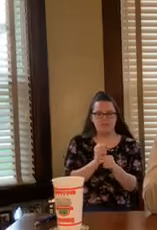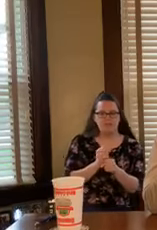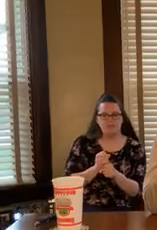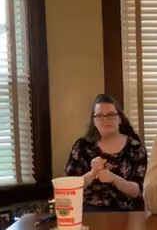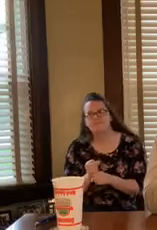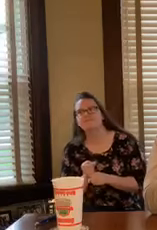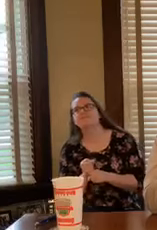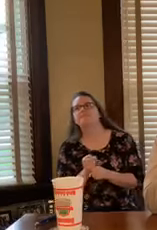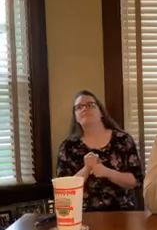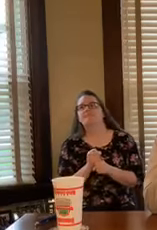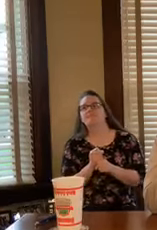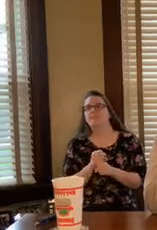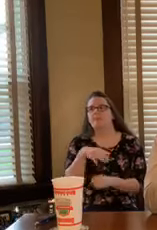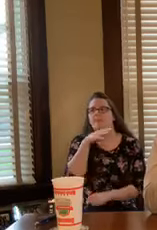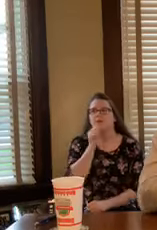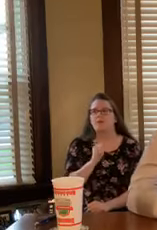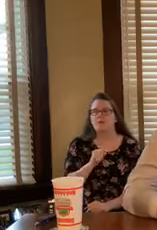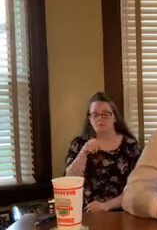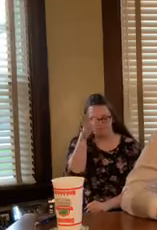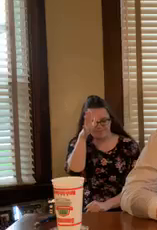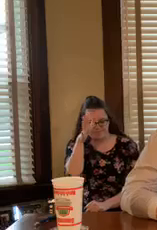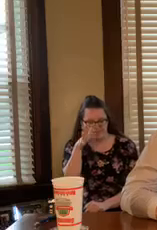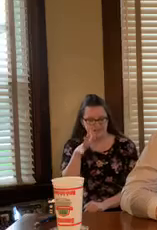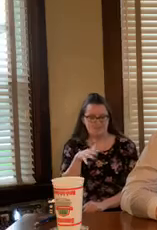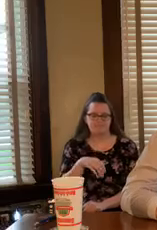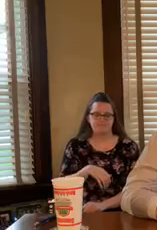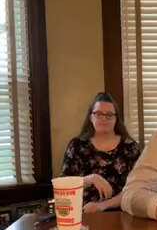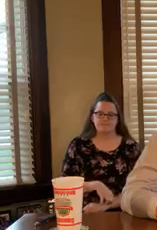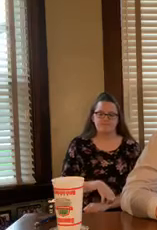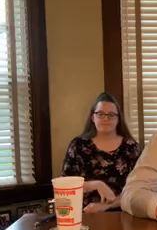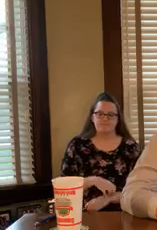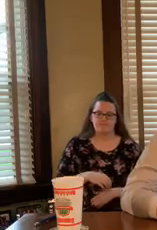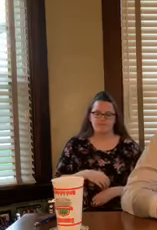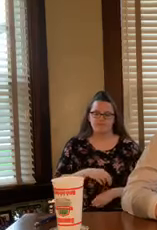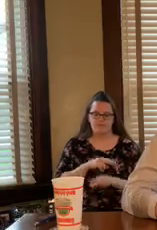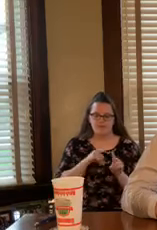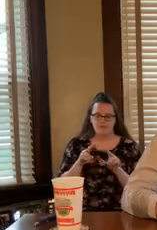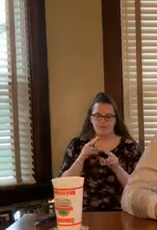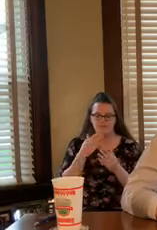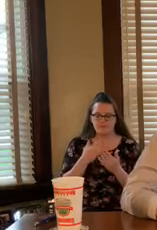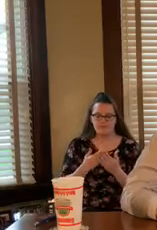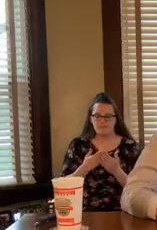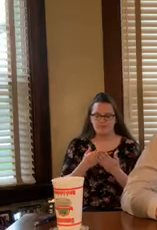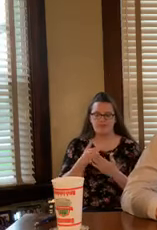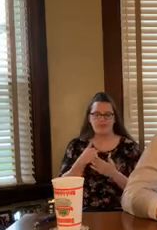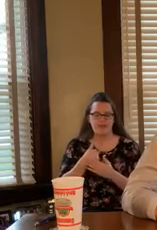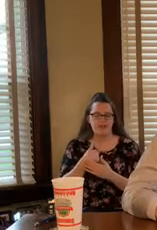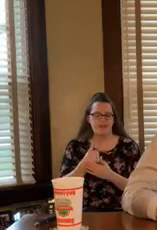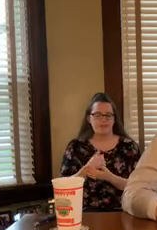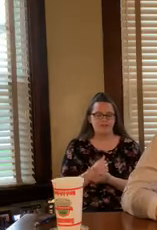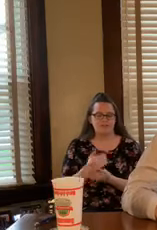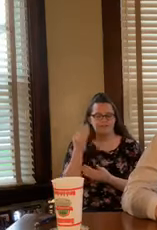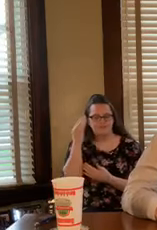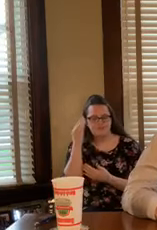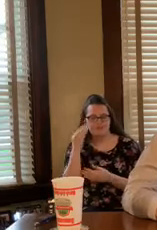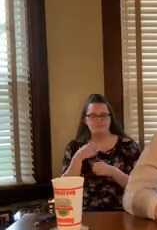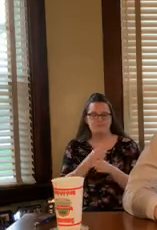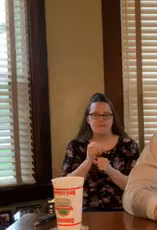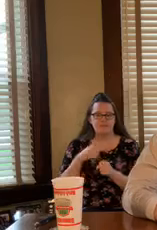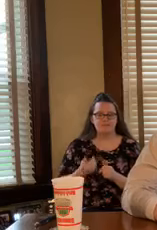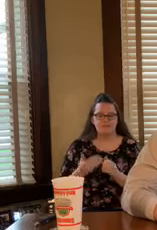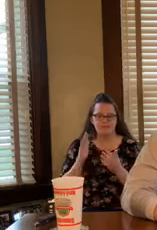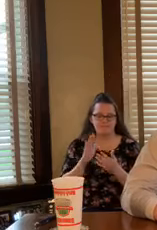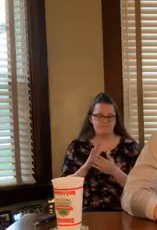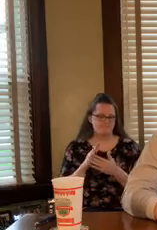them. It makes me feel good to know that I have kids that want to serve the Lord. I don't know if you guys know this, but every Sunday night at